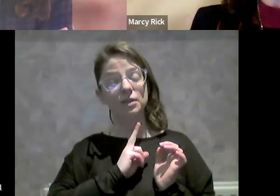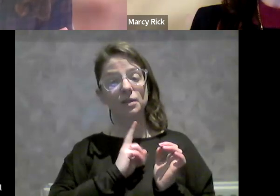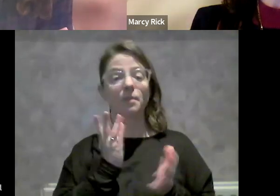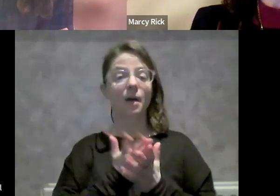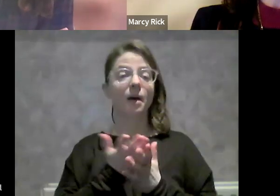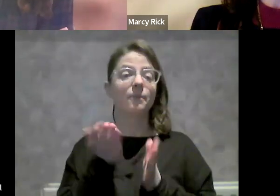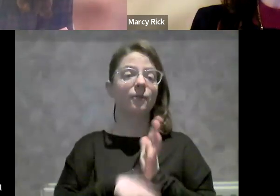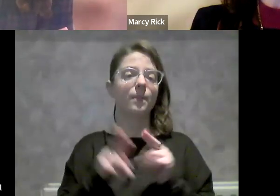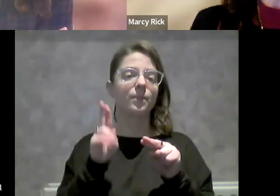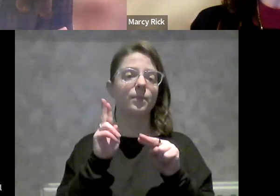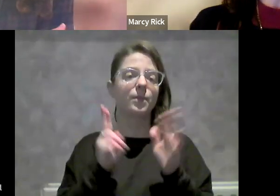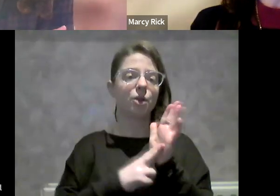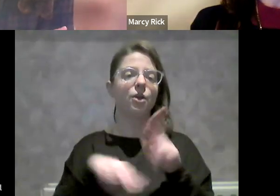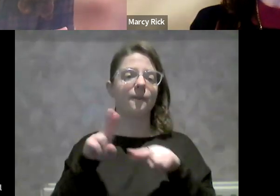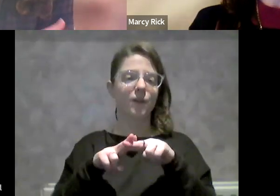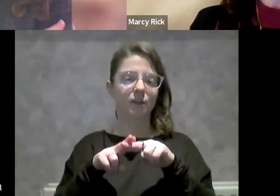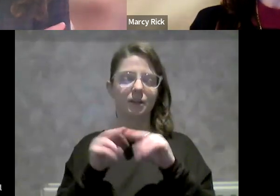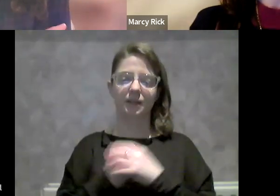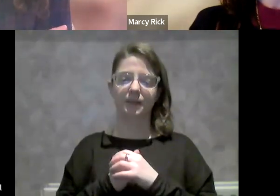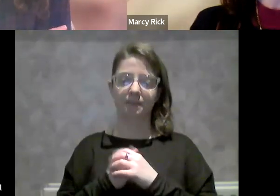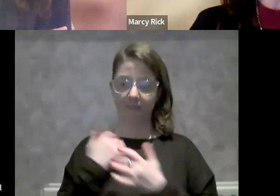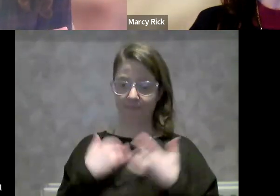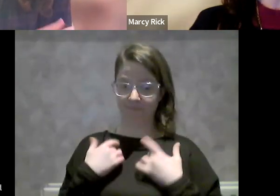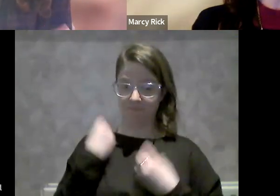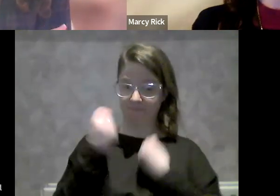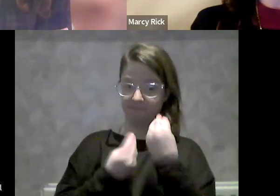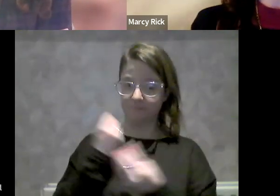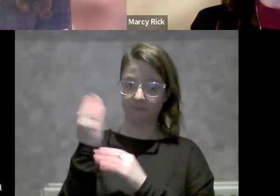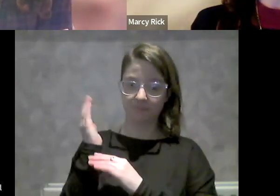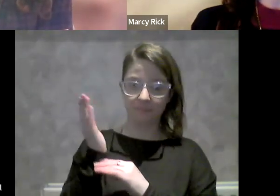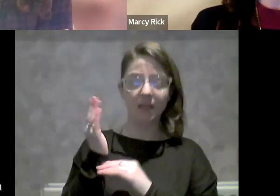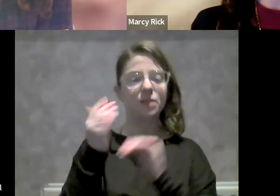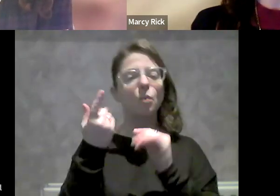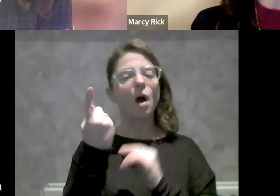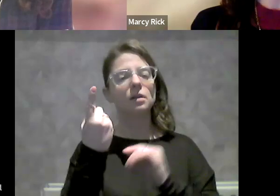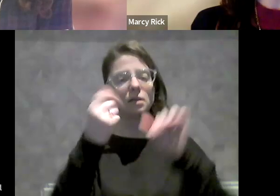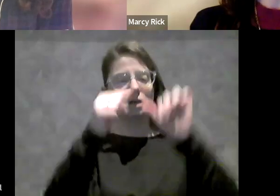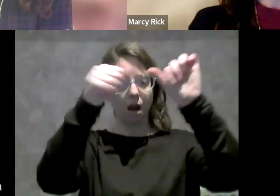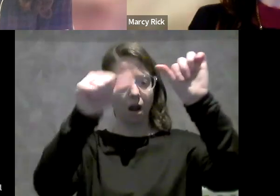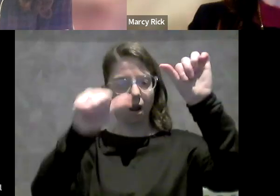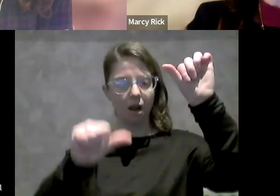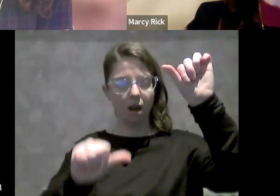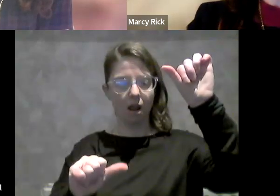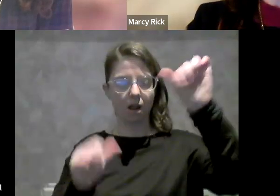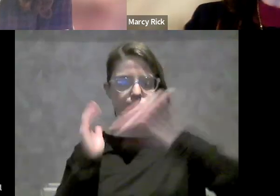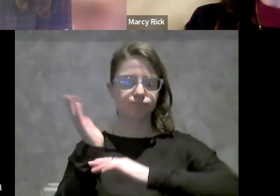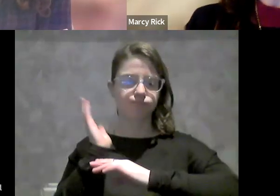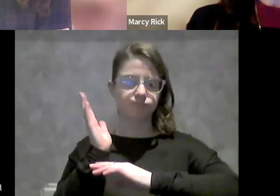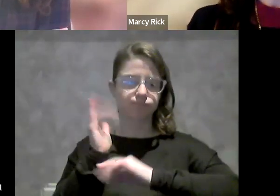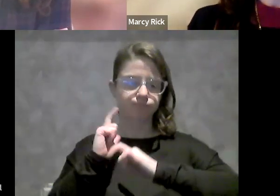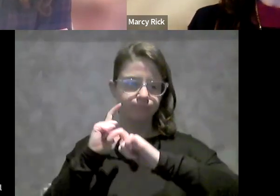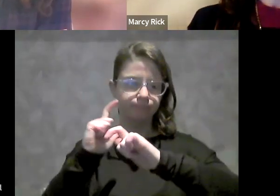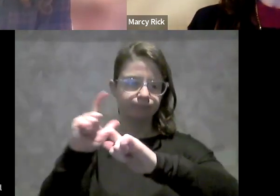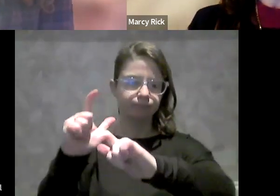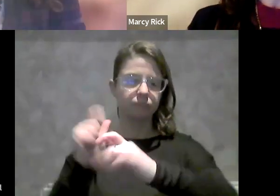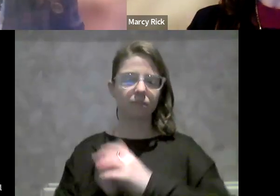Norfolk. And I'm very excited to read my piece. It's one long big piece, and I won't give